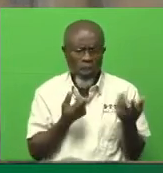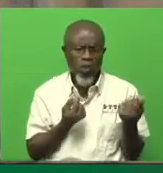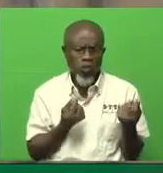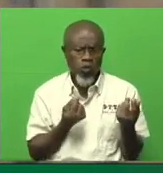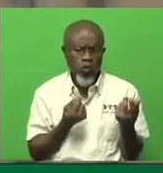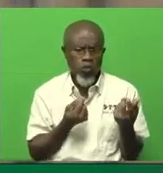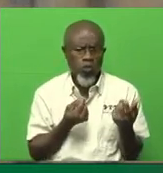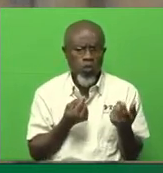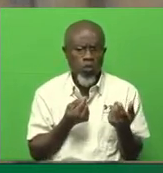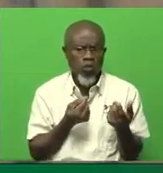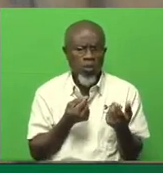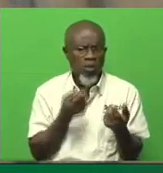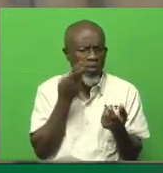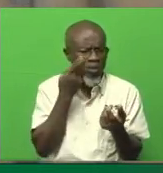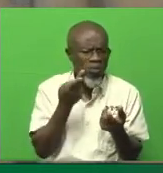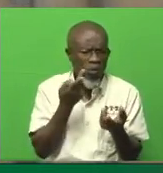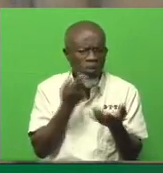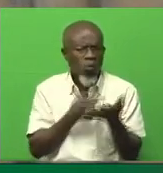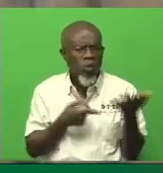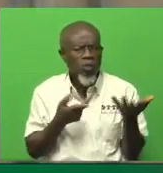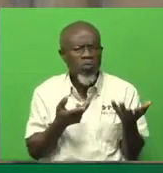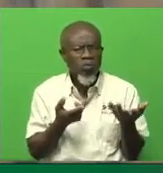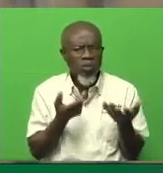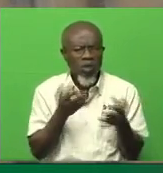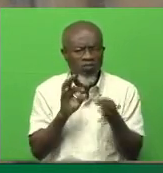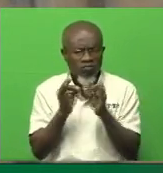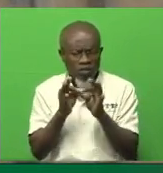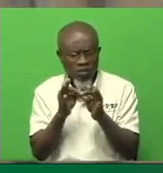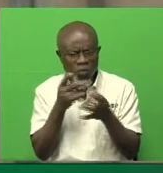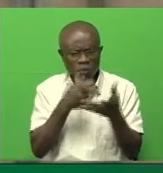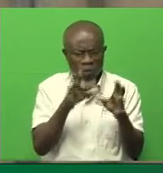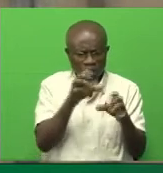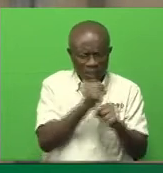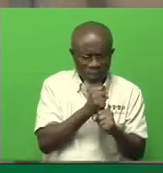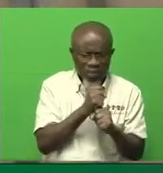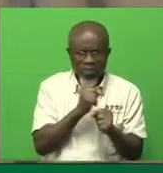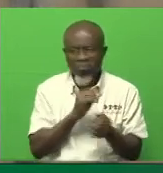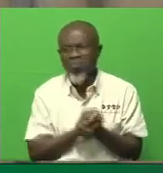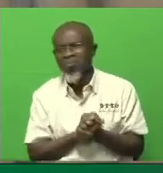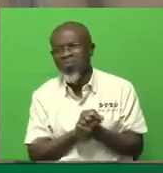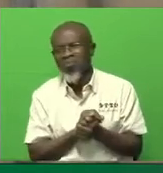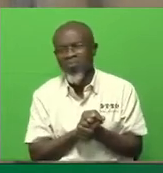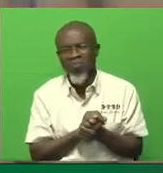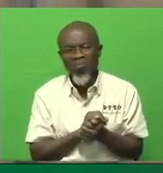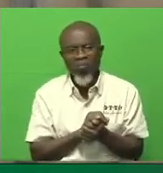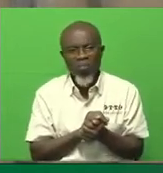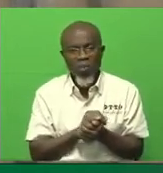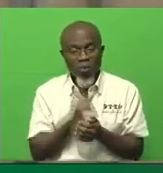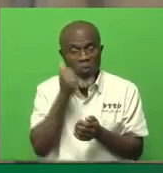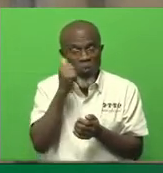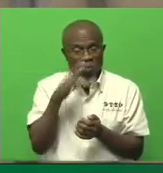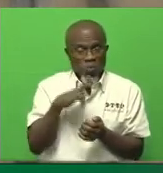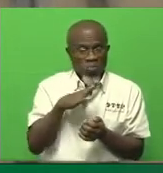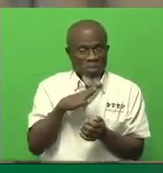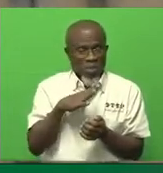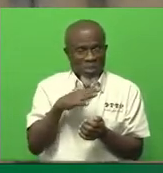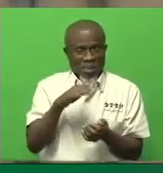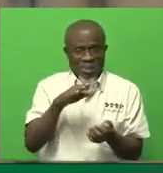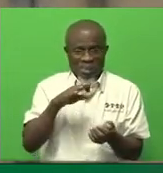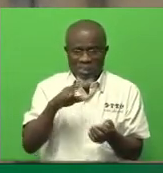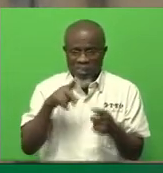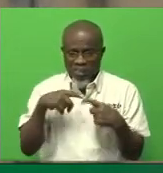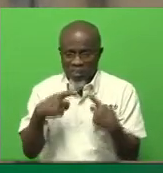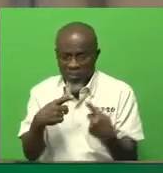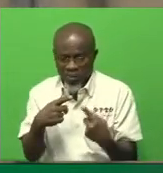inherited let's talk about what we have fixed women were dying in our hospitals